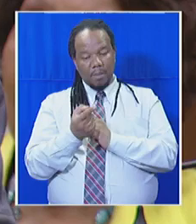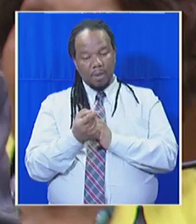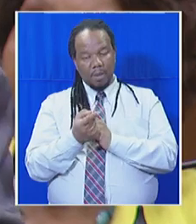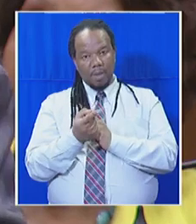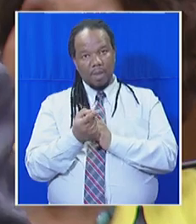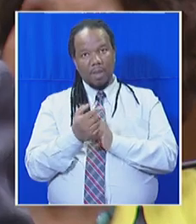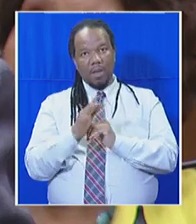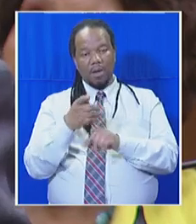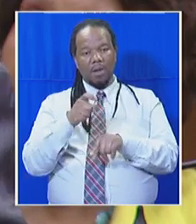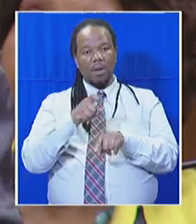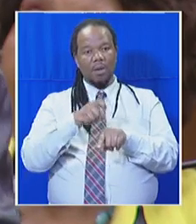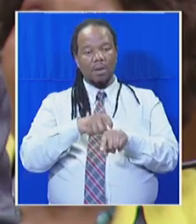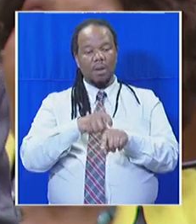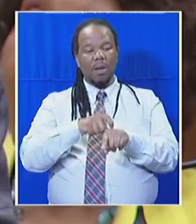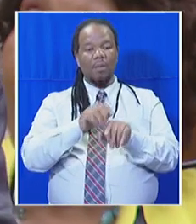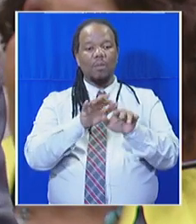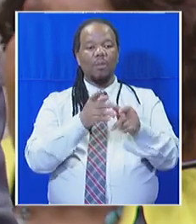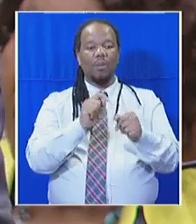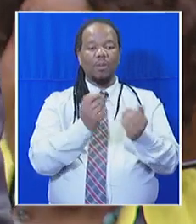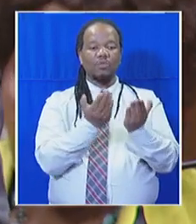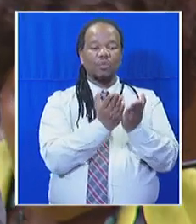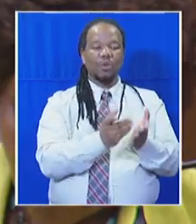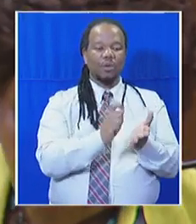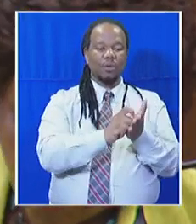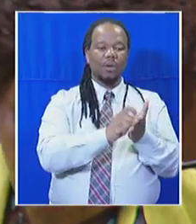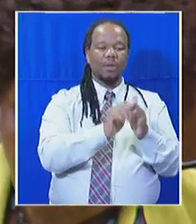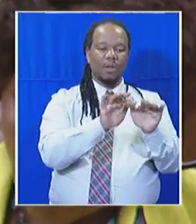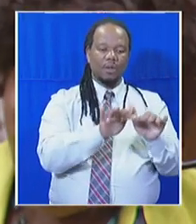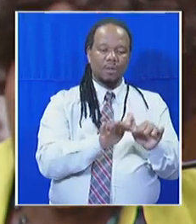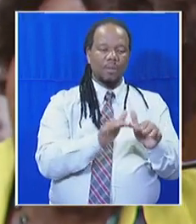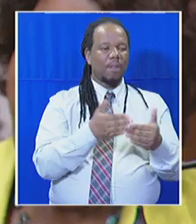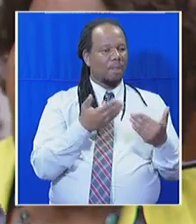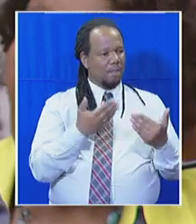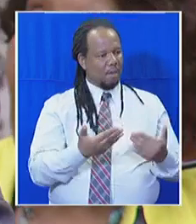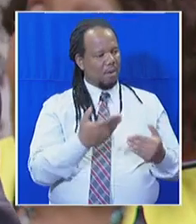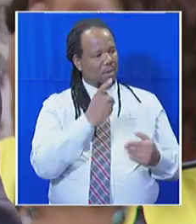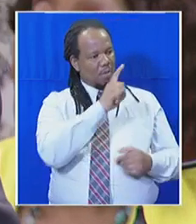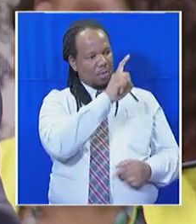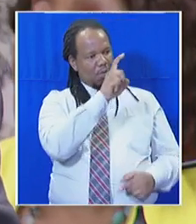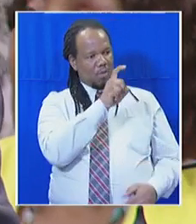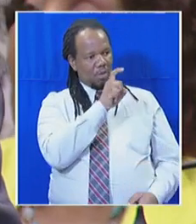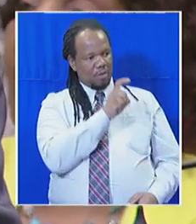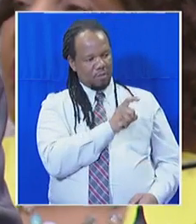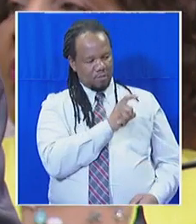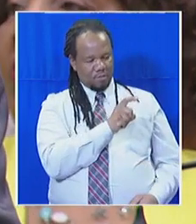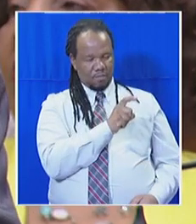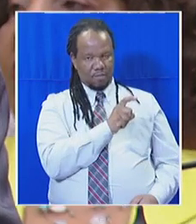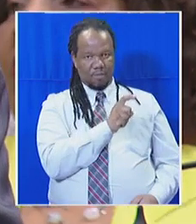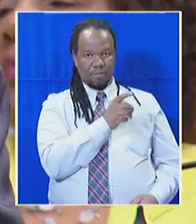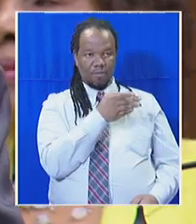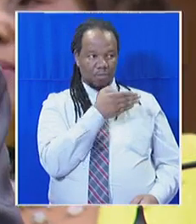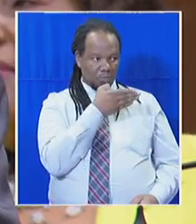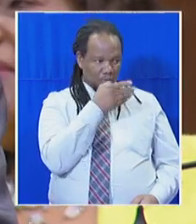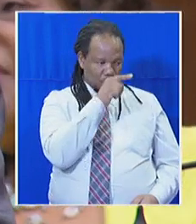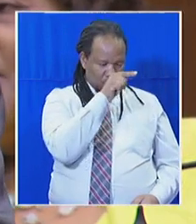the examinations. Question is, have you engaged SATU,